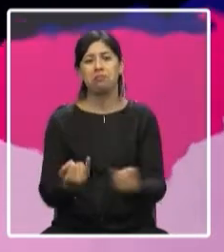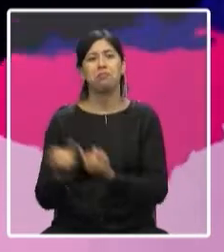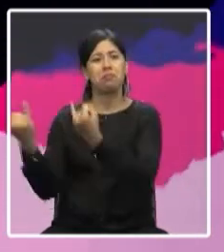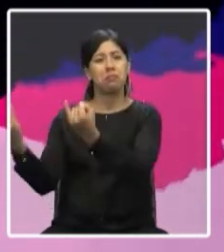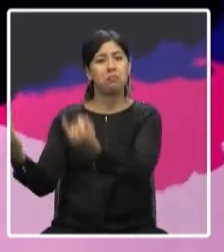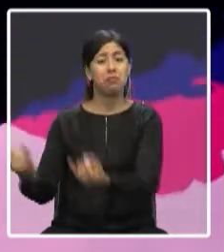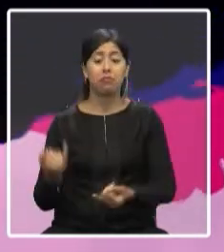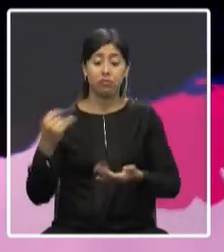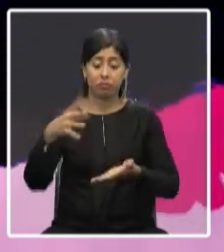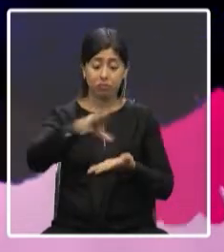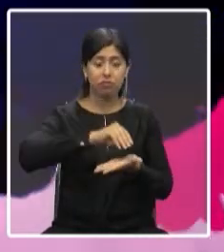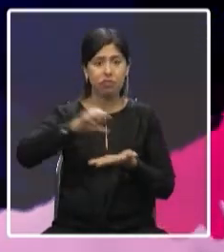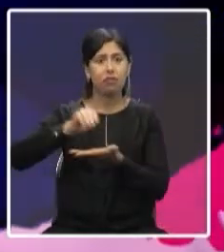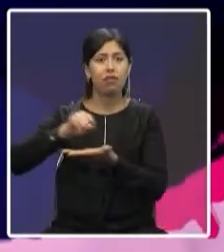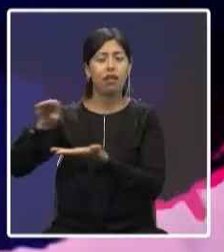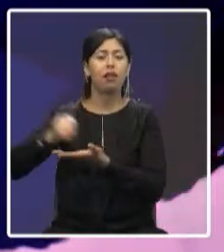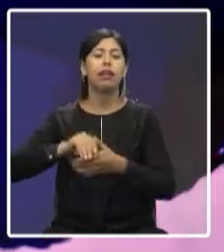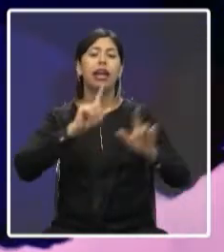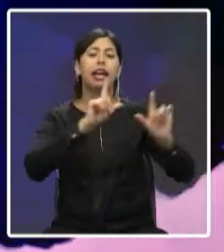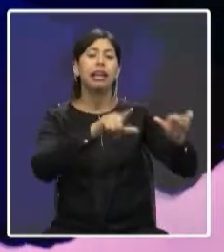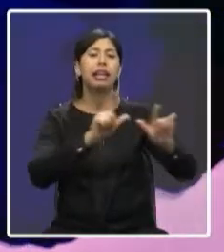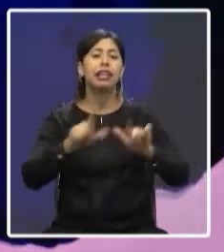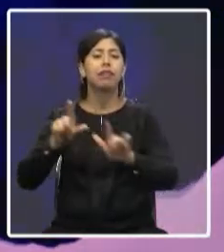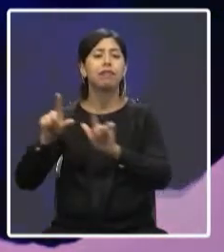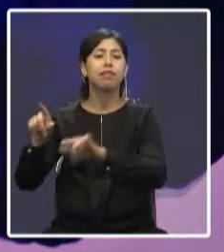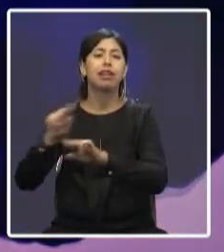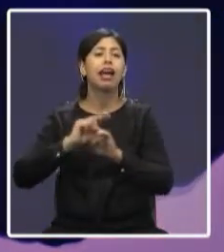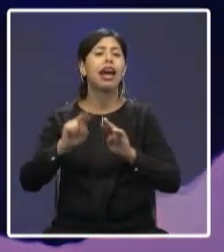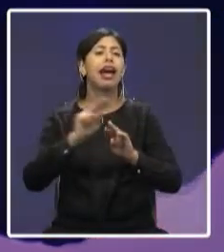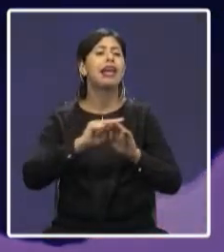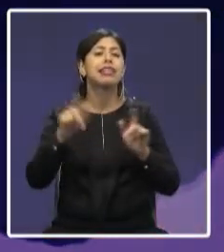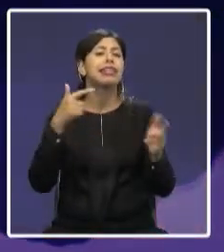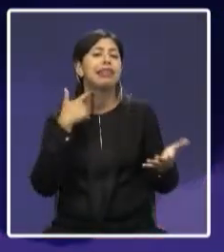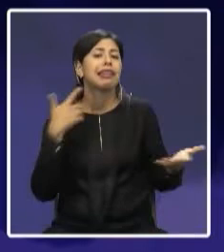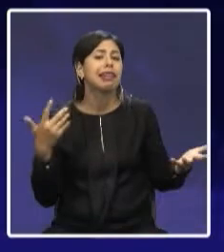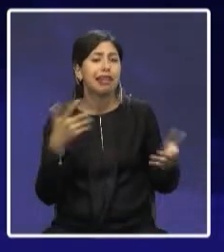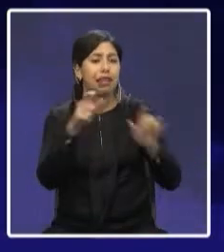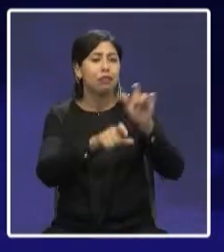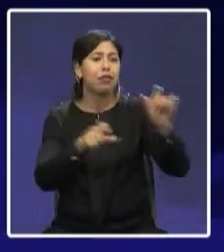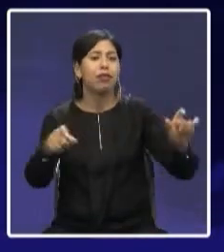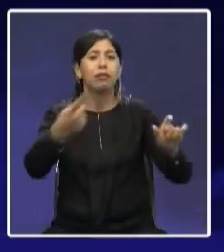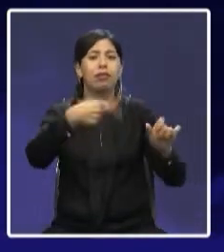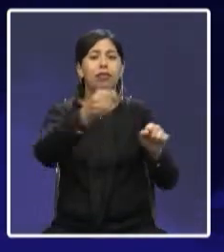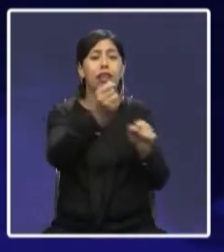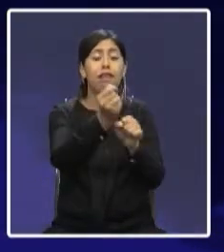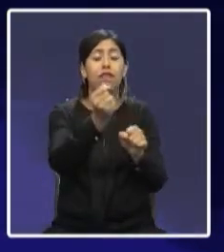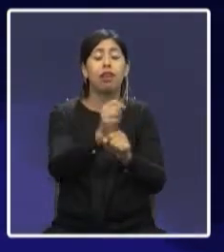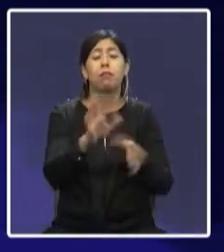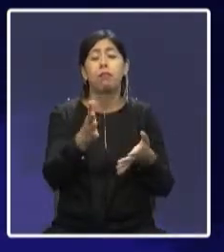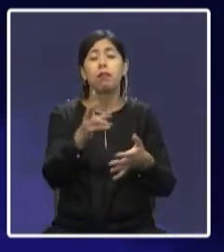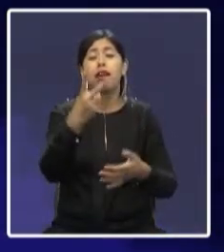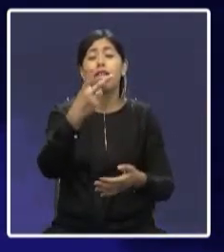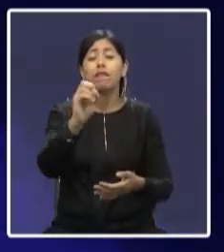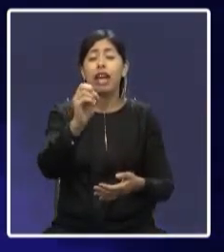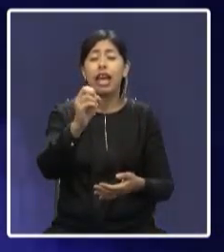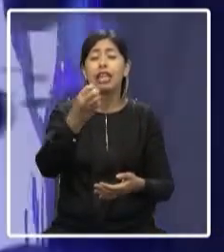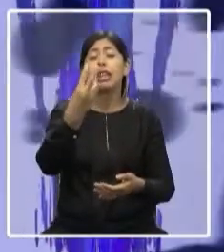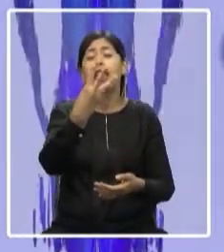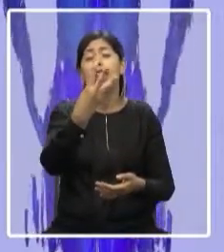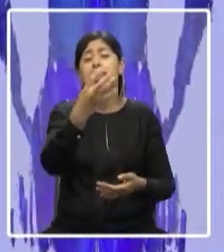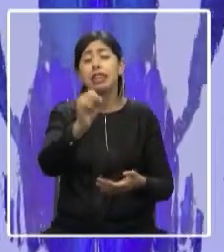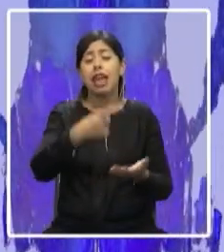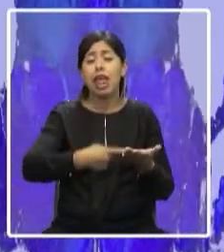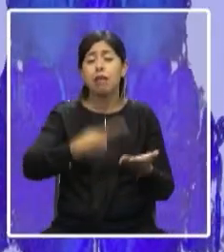there may be 10, 20, 30,000 different categories of responses. Those won't appear in the published work, but they will appear in